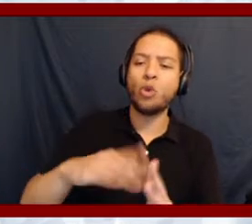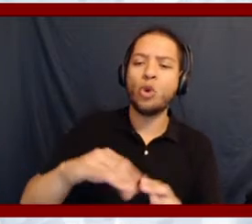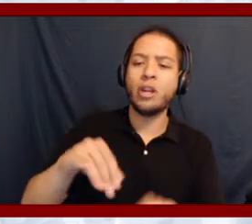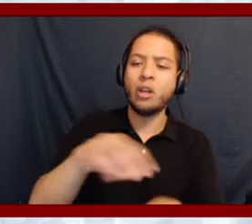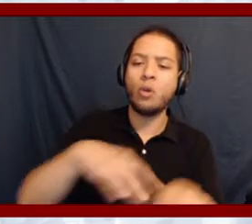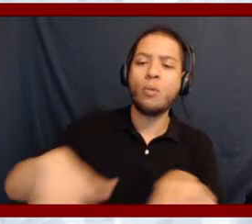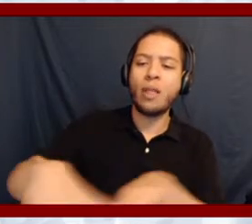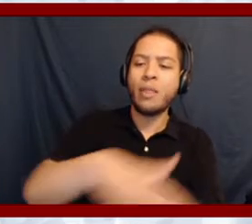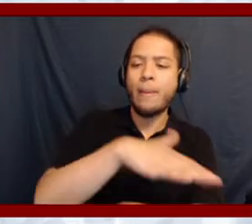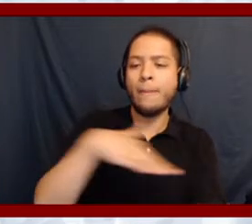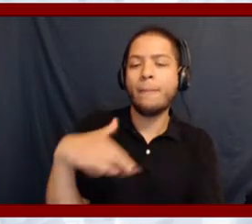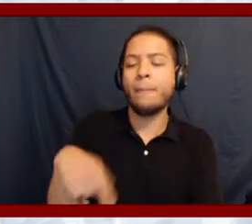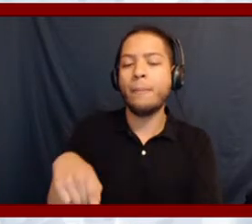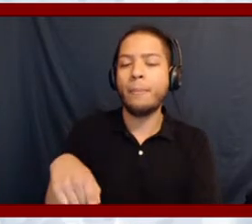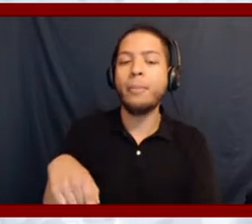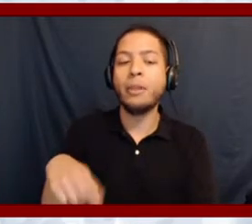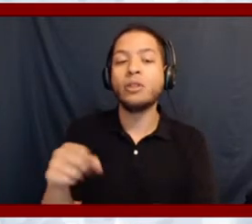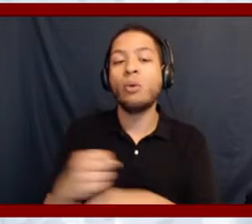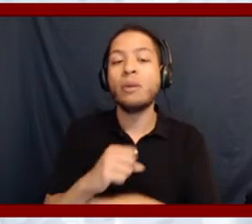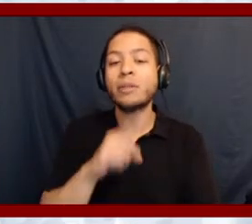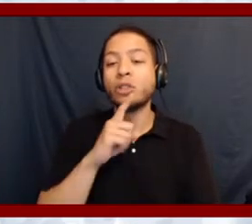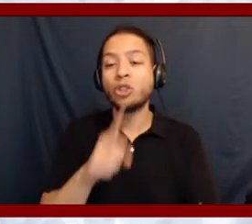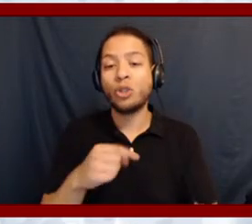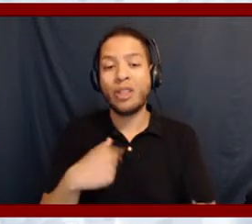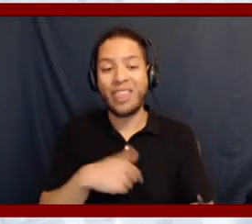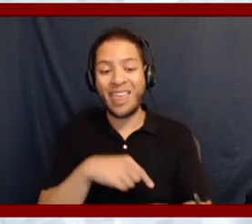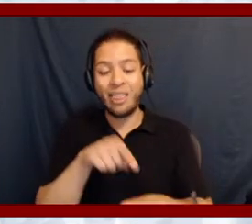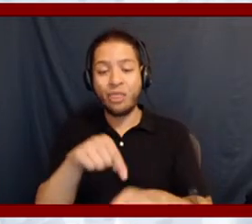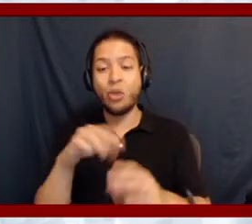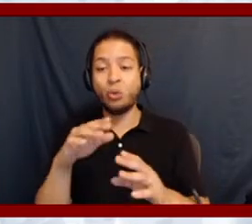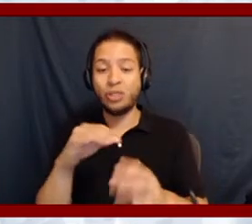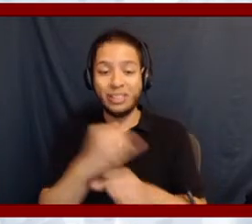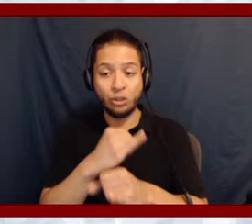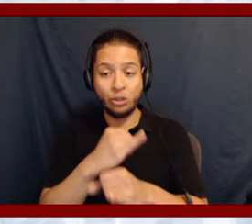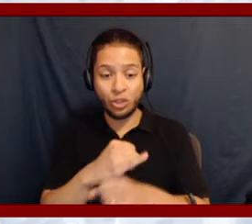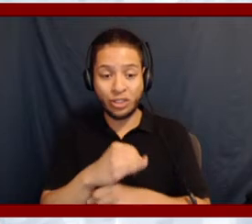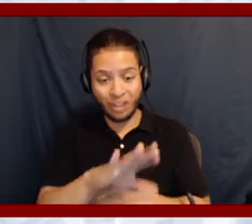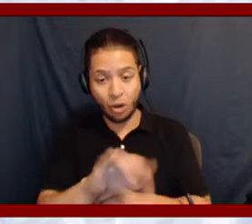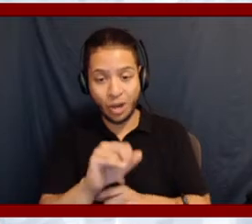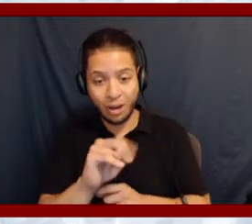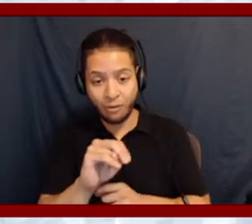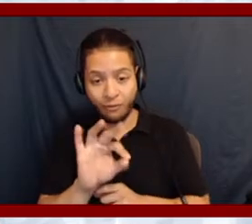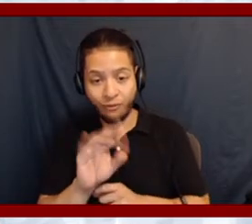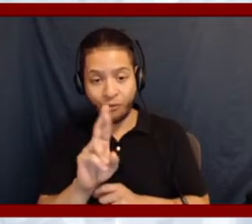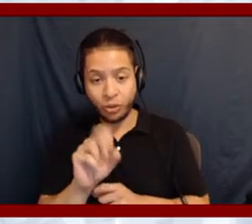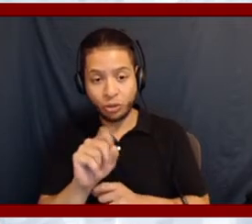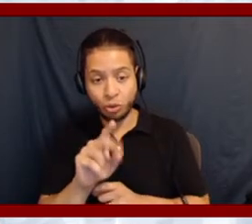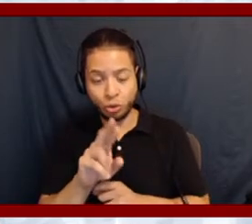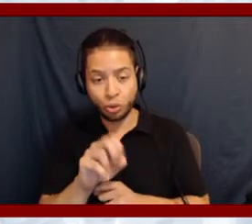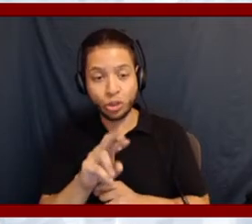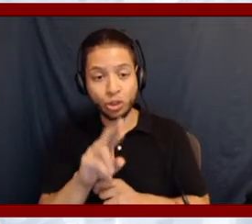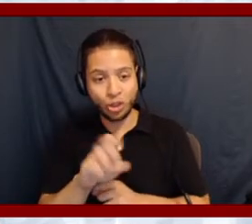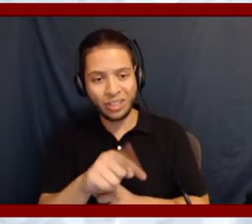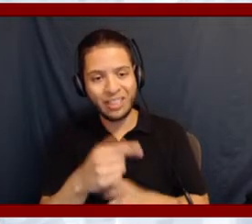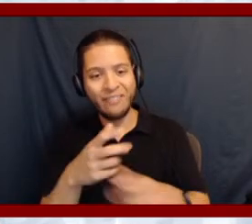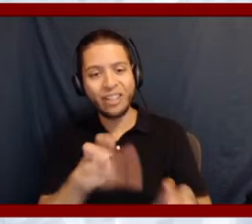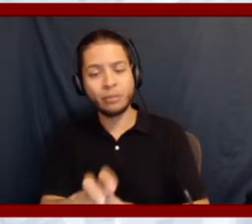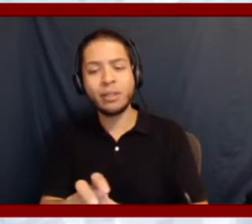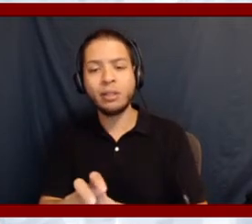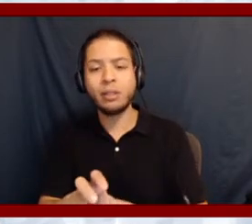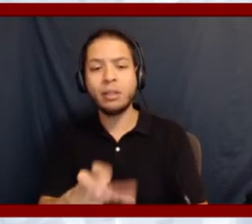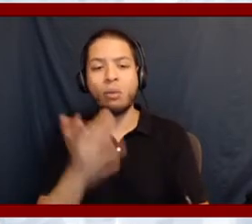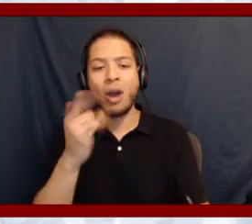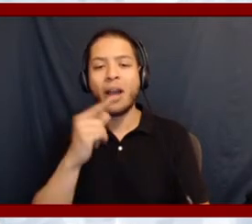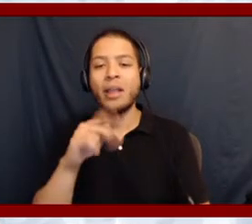that we invest in the infrastructure in those institutions, because it means so much to the neighborhood that they're in. So whether you're